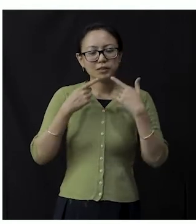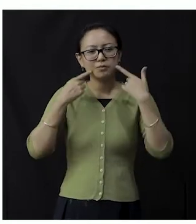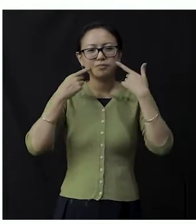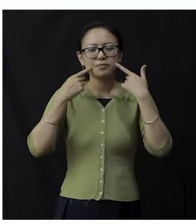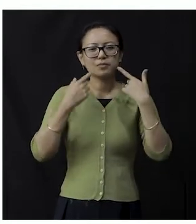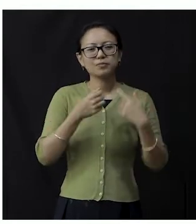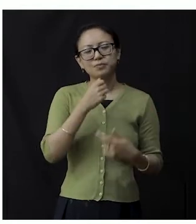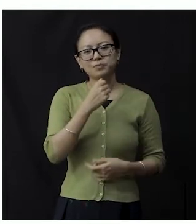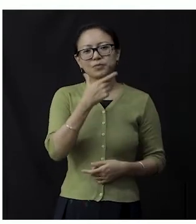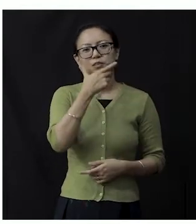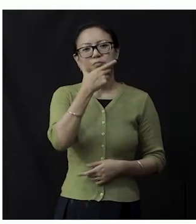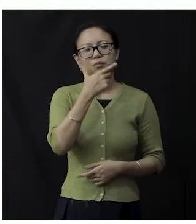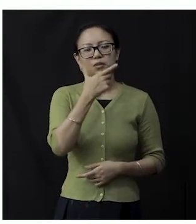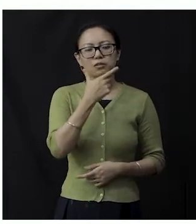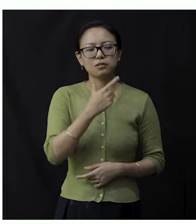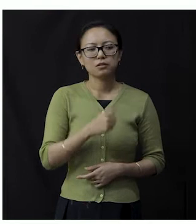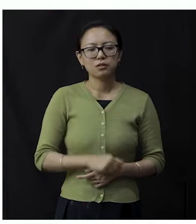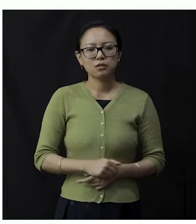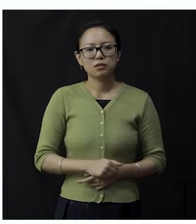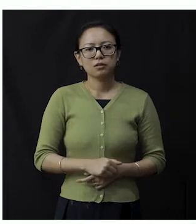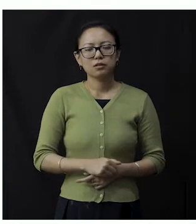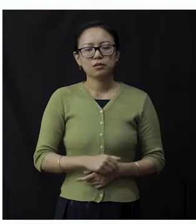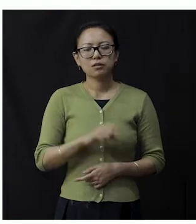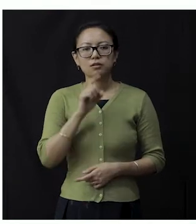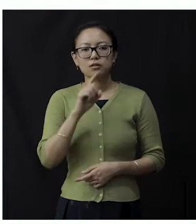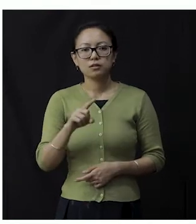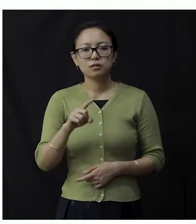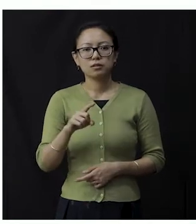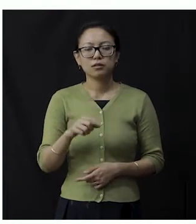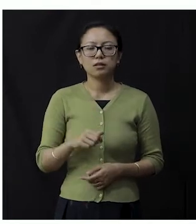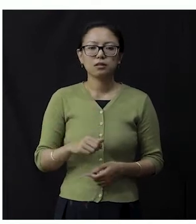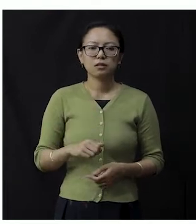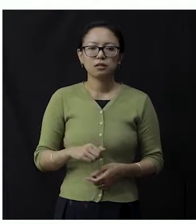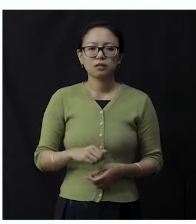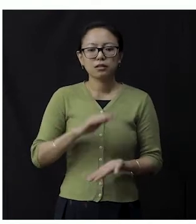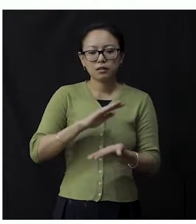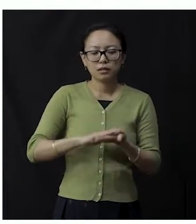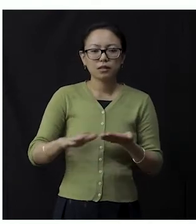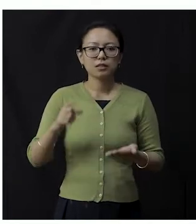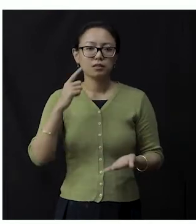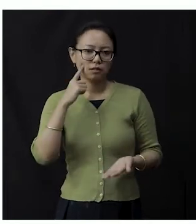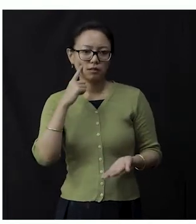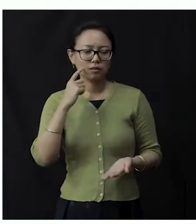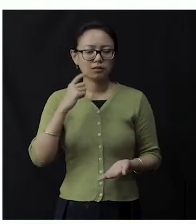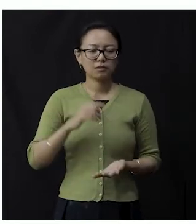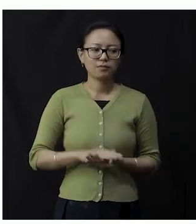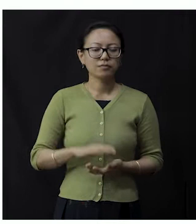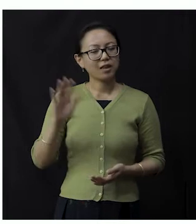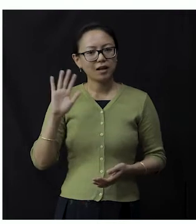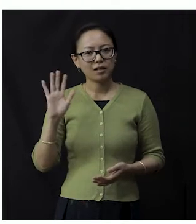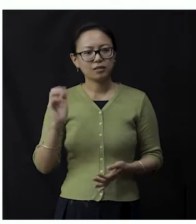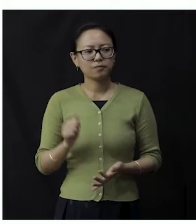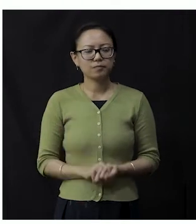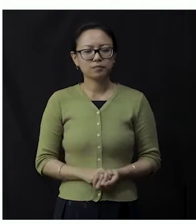teeth shown. So that is how you smile and that is how you say hi to everyone. Pardon